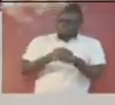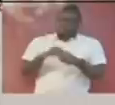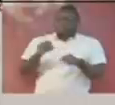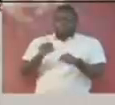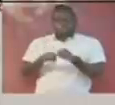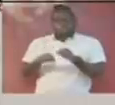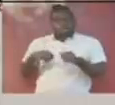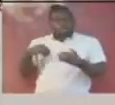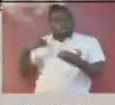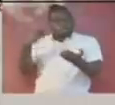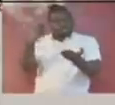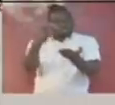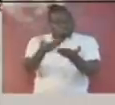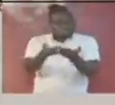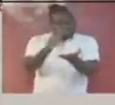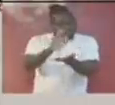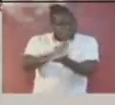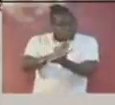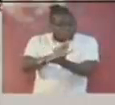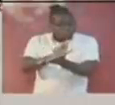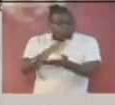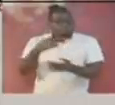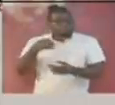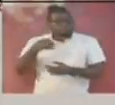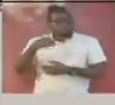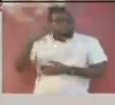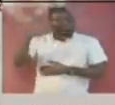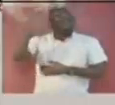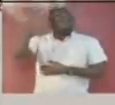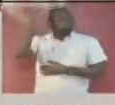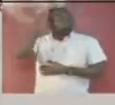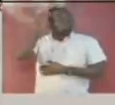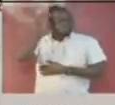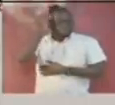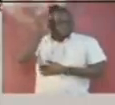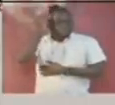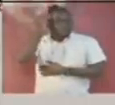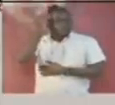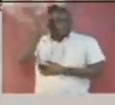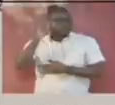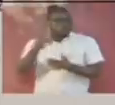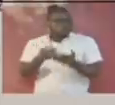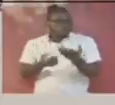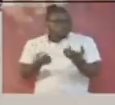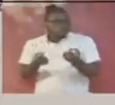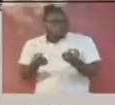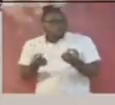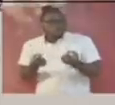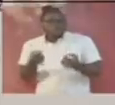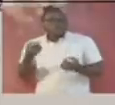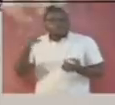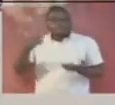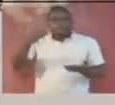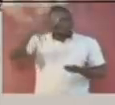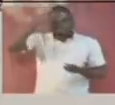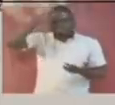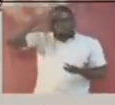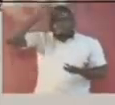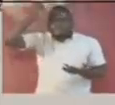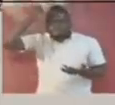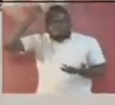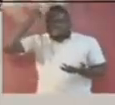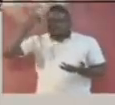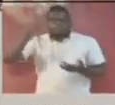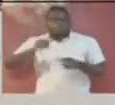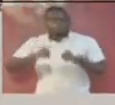doing. Even though they may have difficulty remembering sometimes, when you tell them up front, then when somebody else reminds